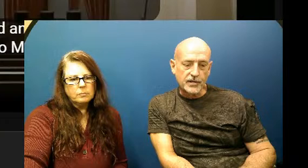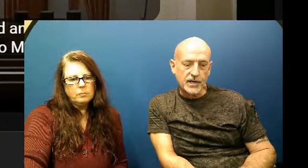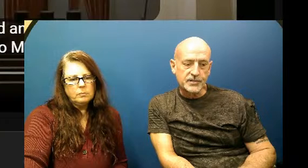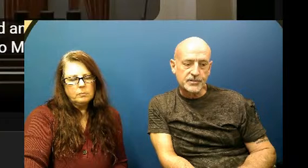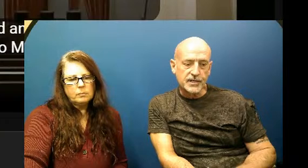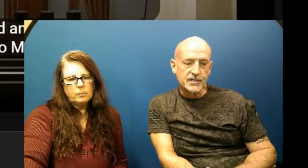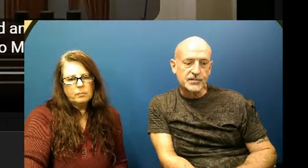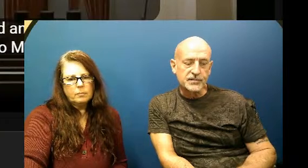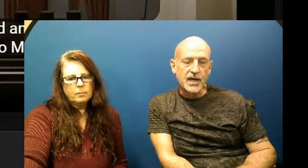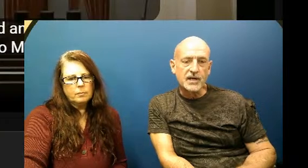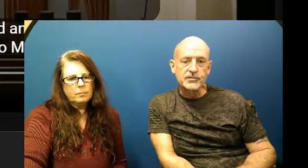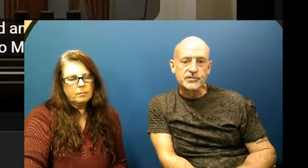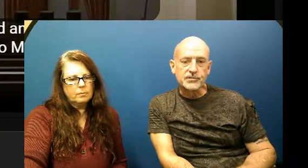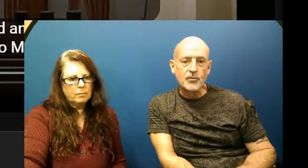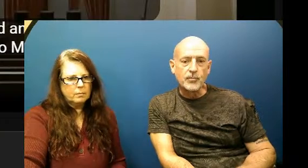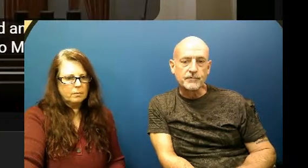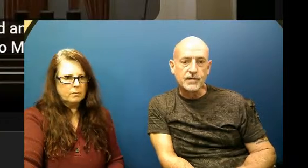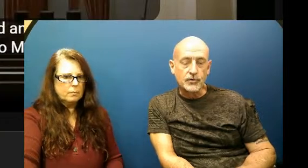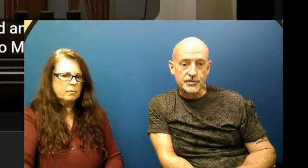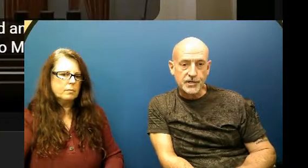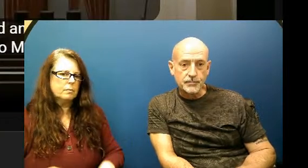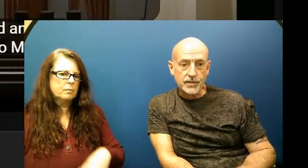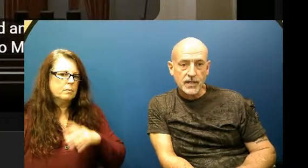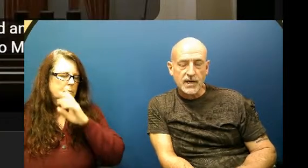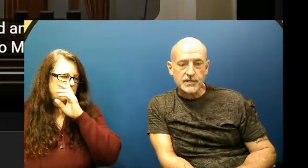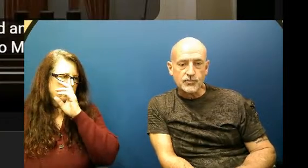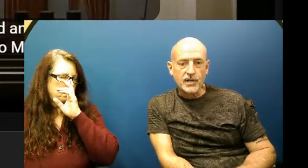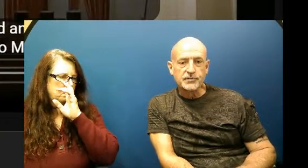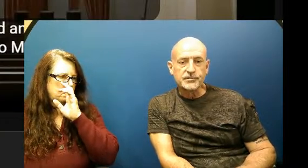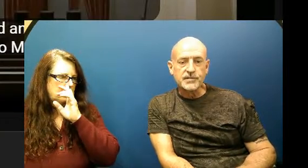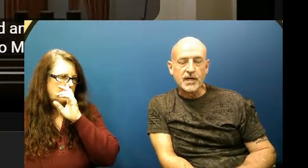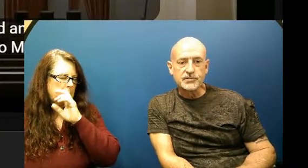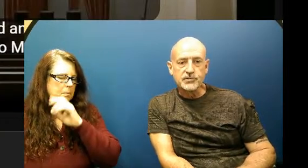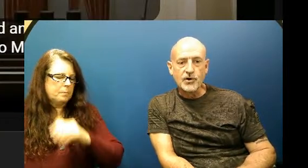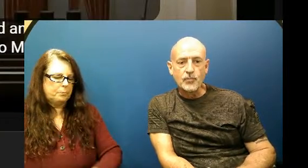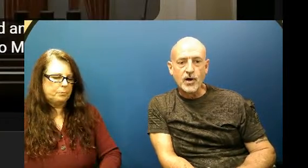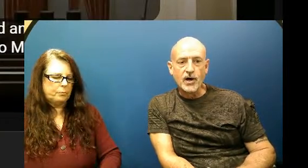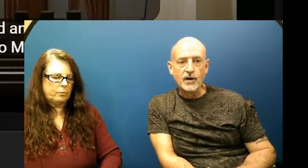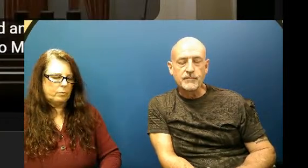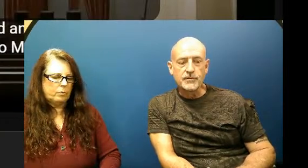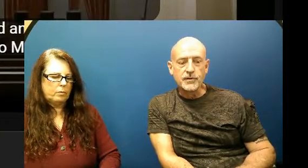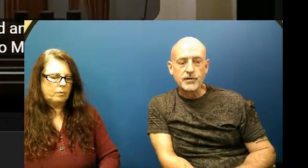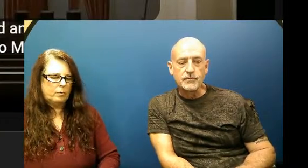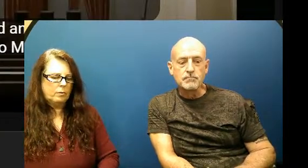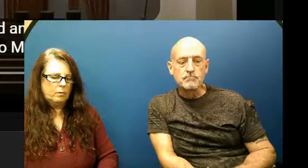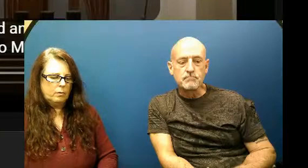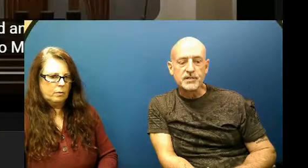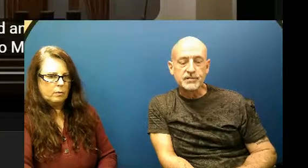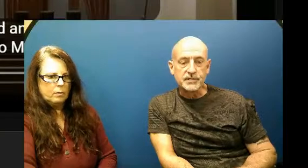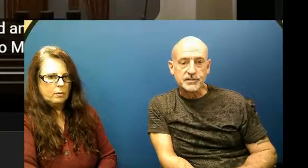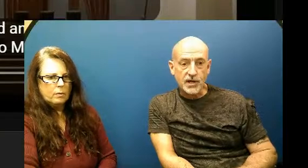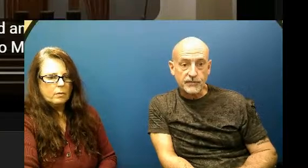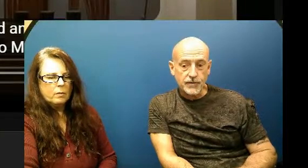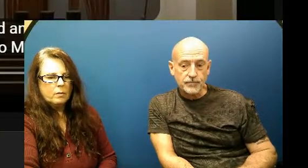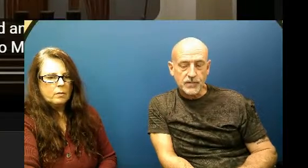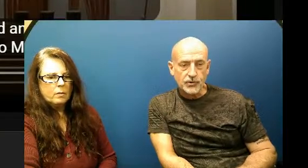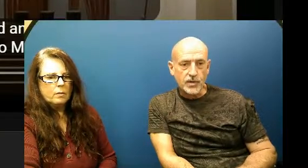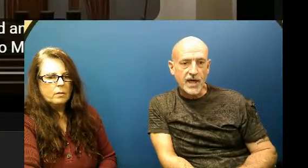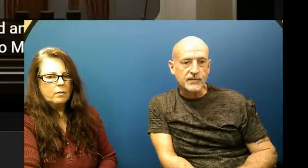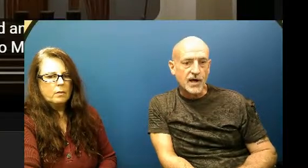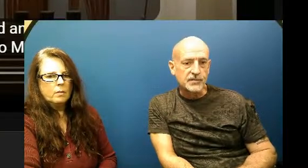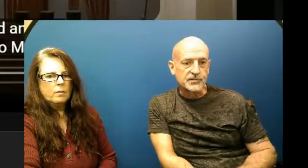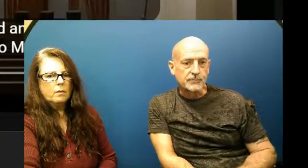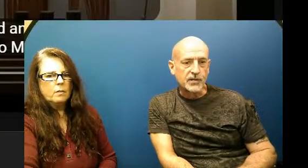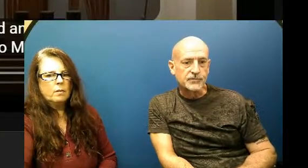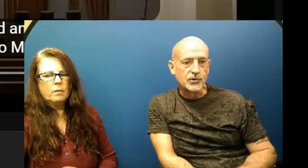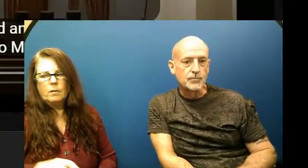against regulation is the size and the scope of the ownership, as well as the size and scope of the business itself. So we